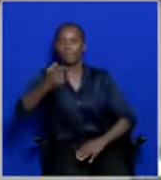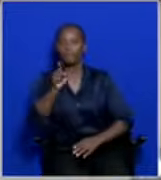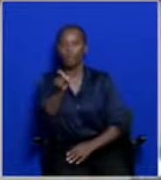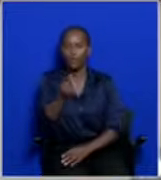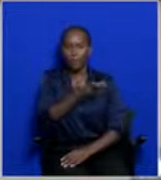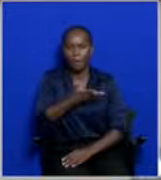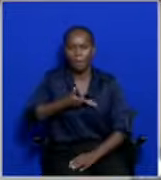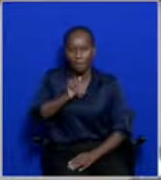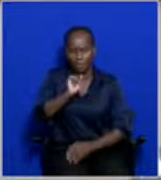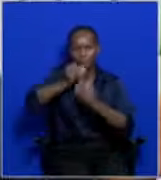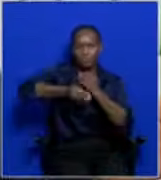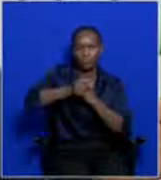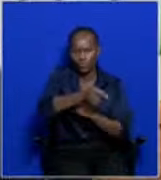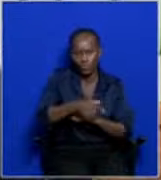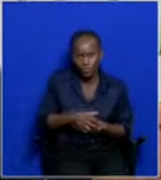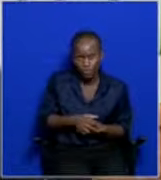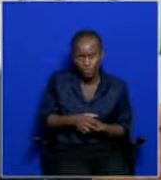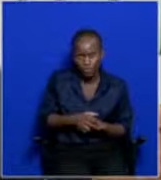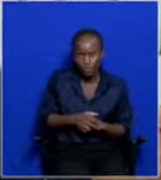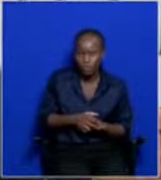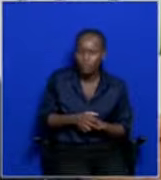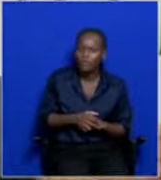The video and the